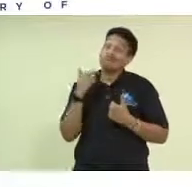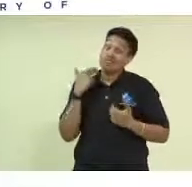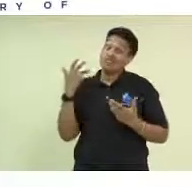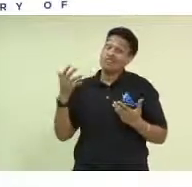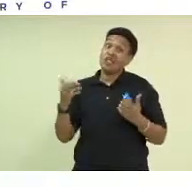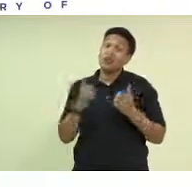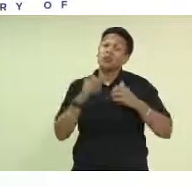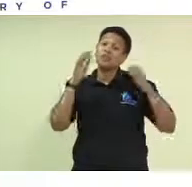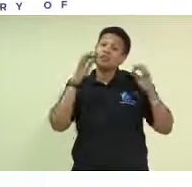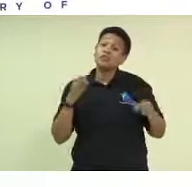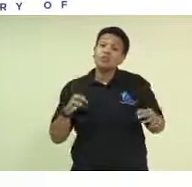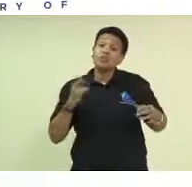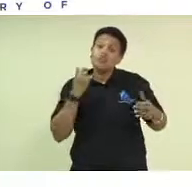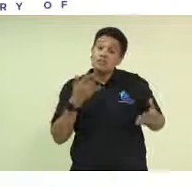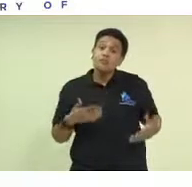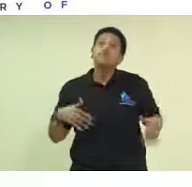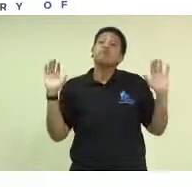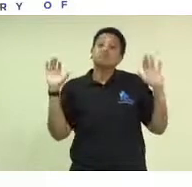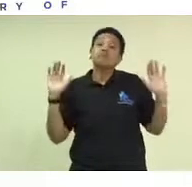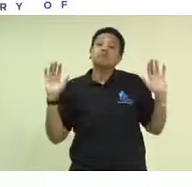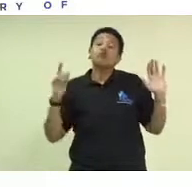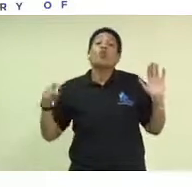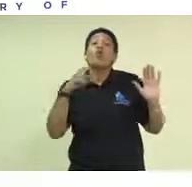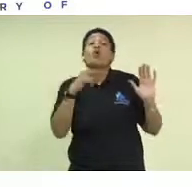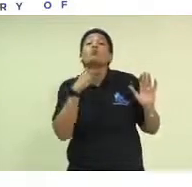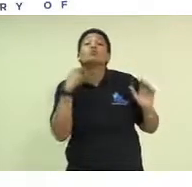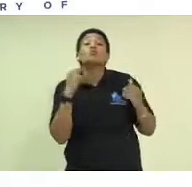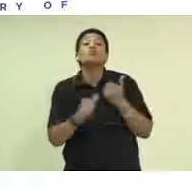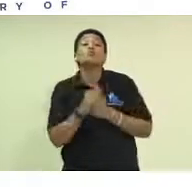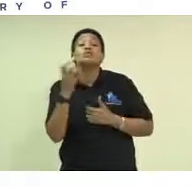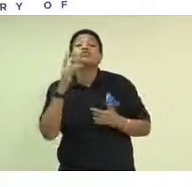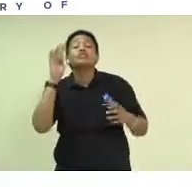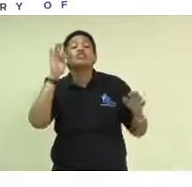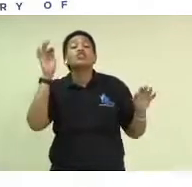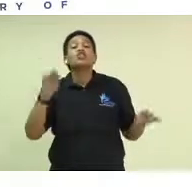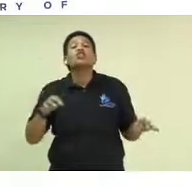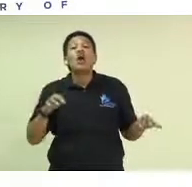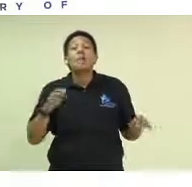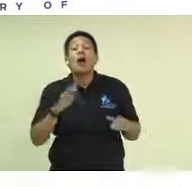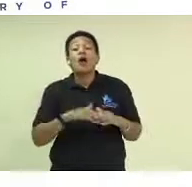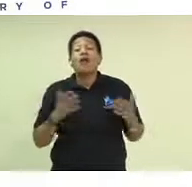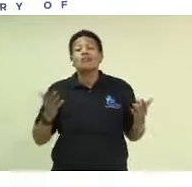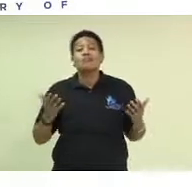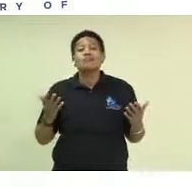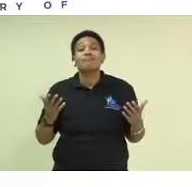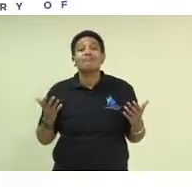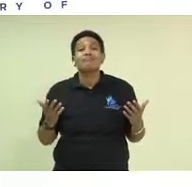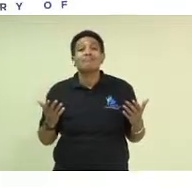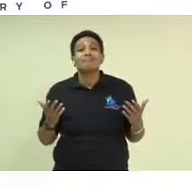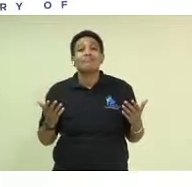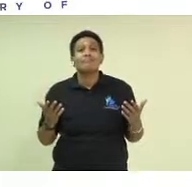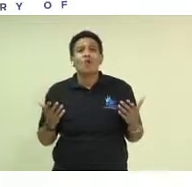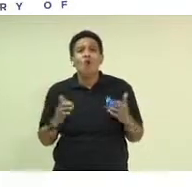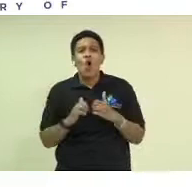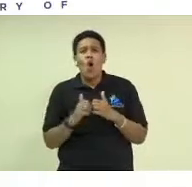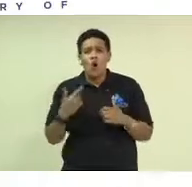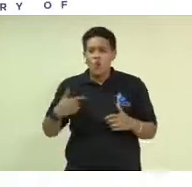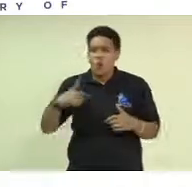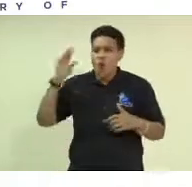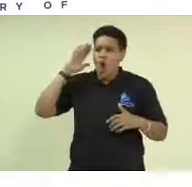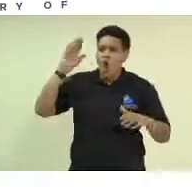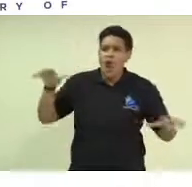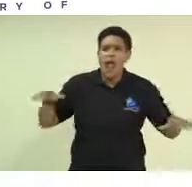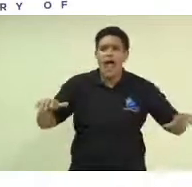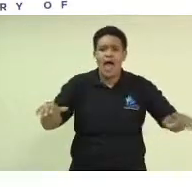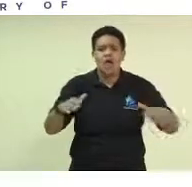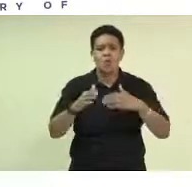the decisions. Those risks are determined by how we all act,